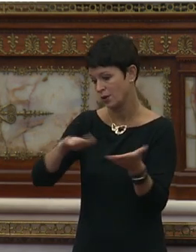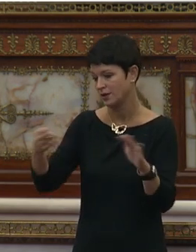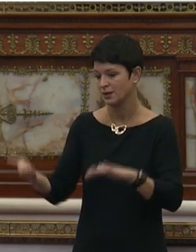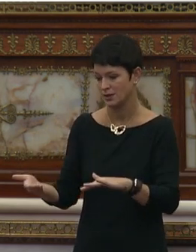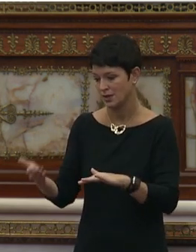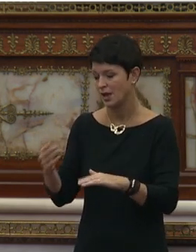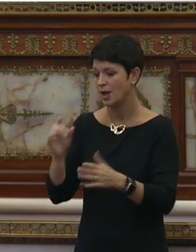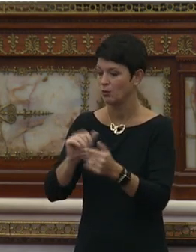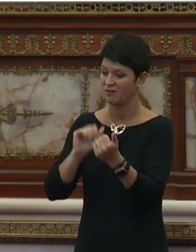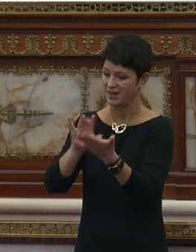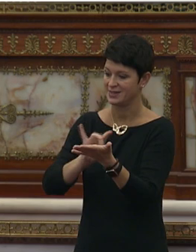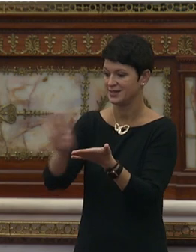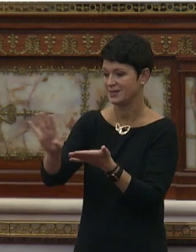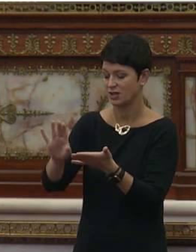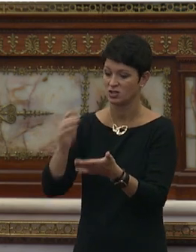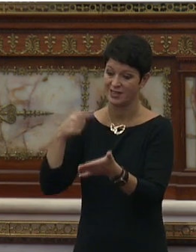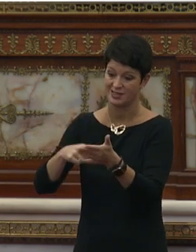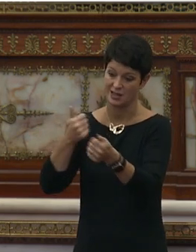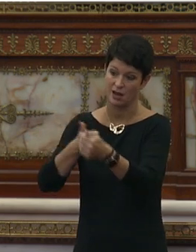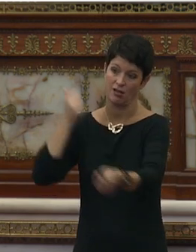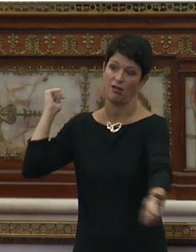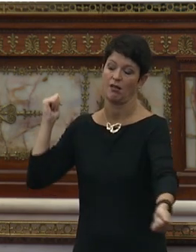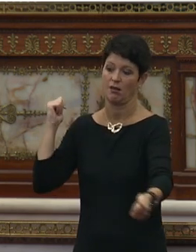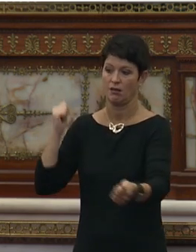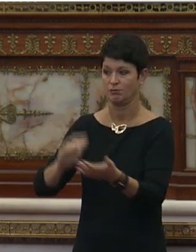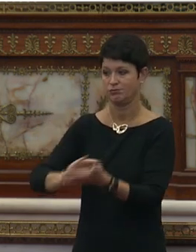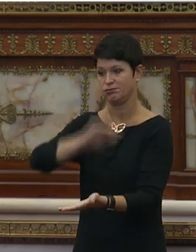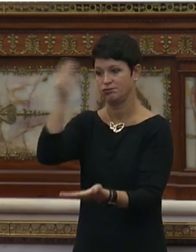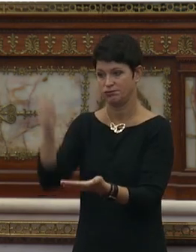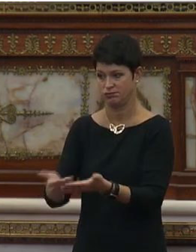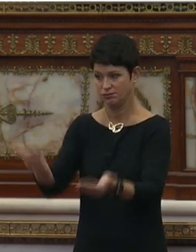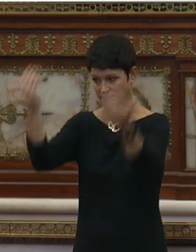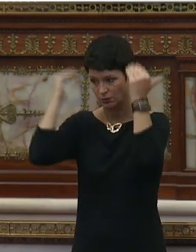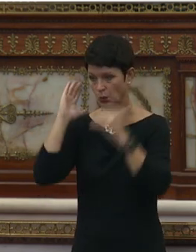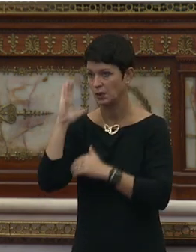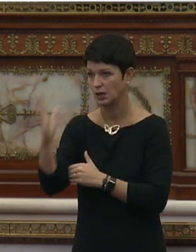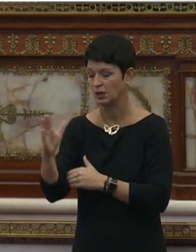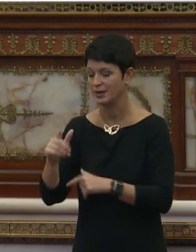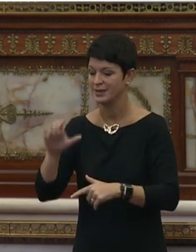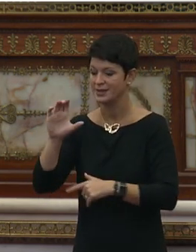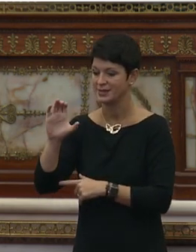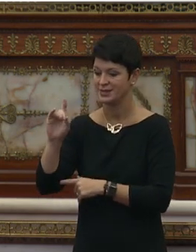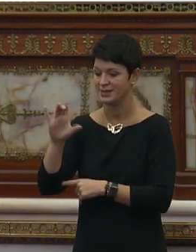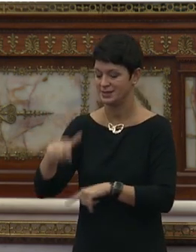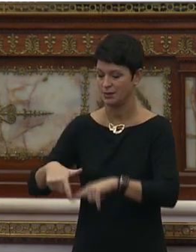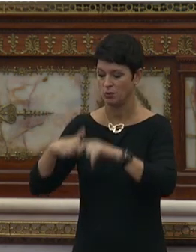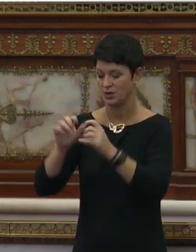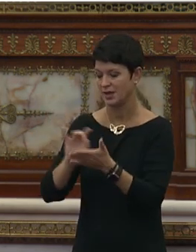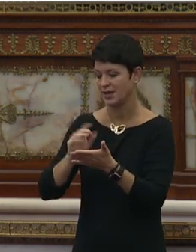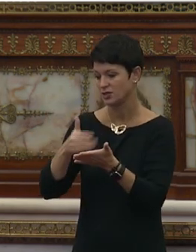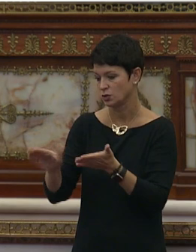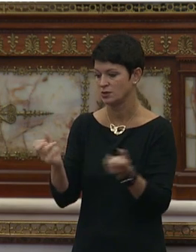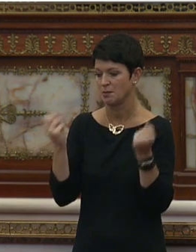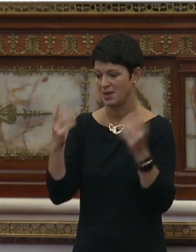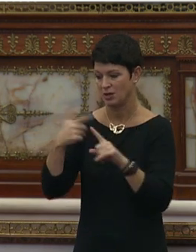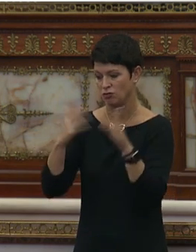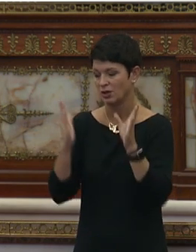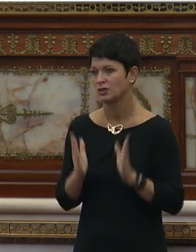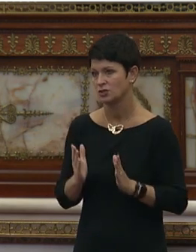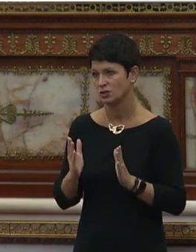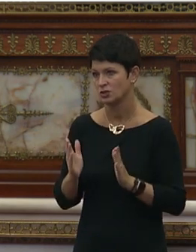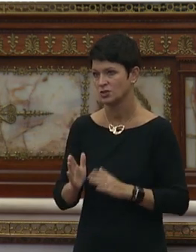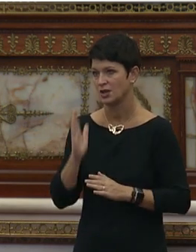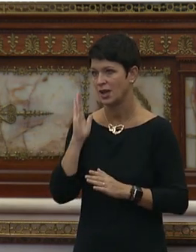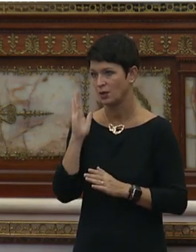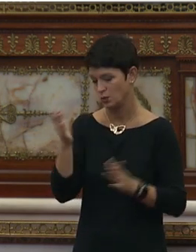will face eviction when the moratorium ends. This CDC moratorium excludes thousands of renters and